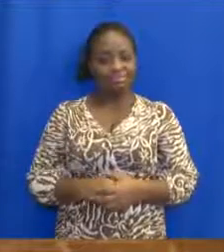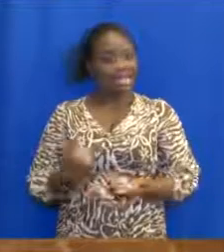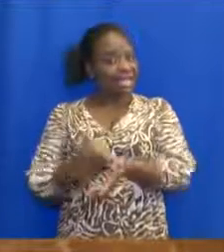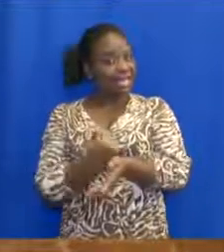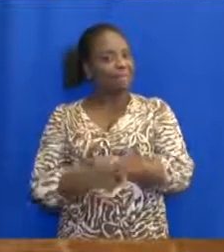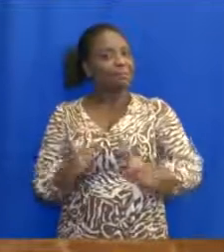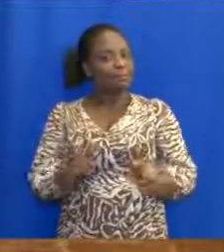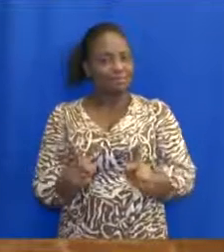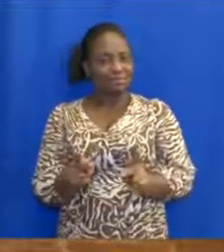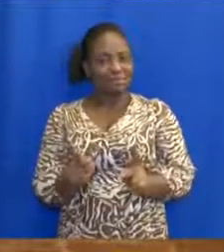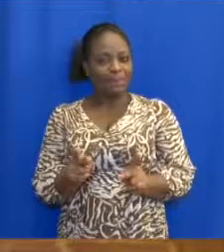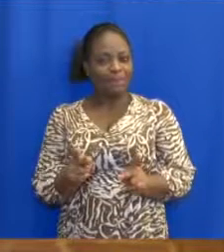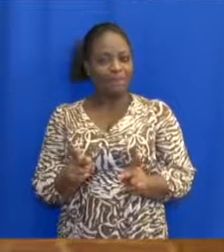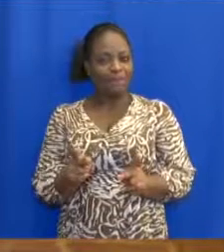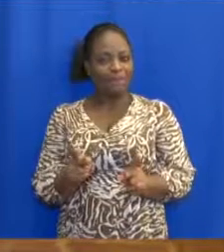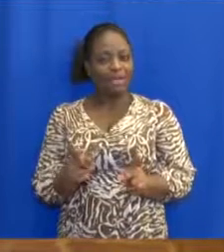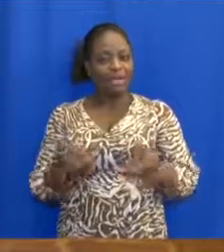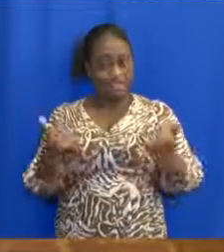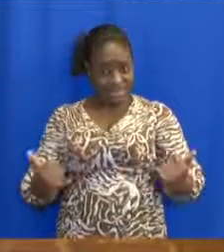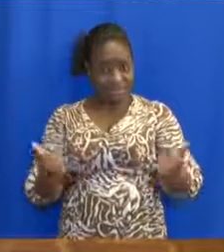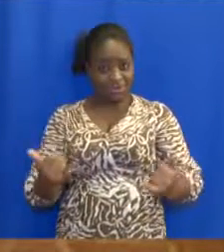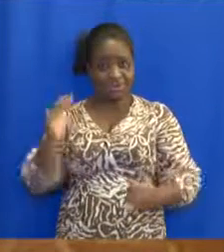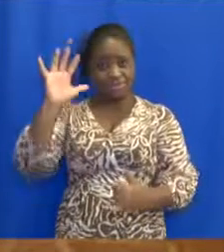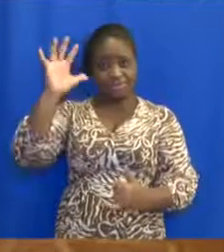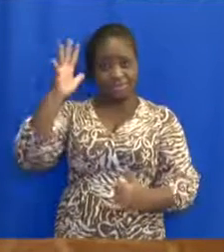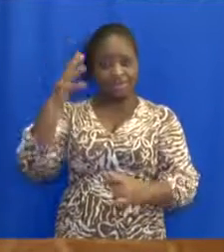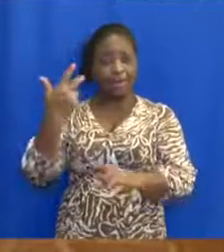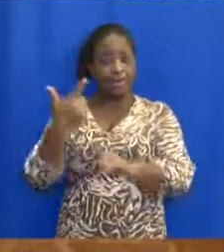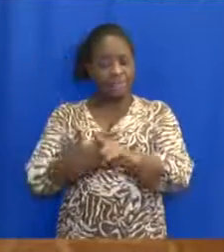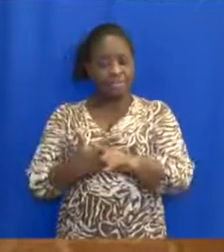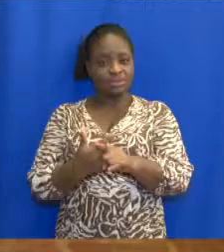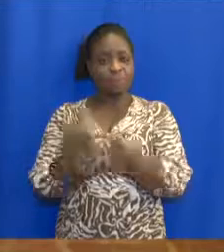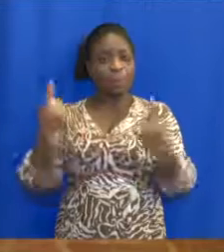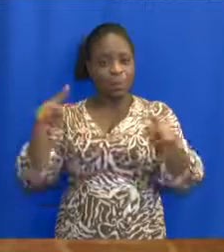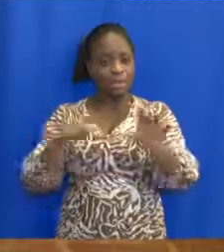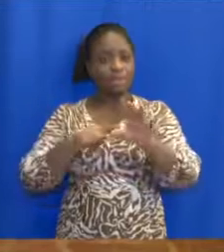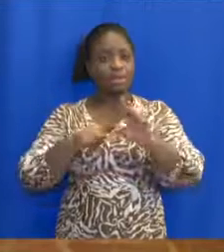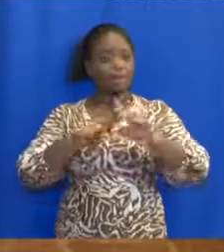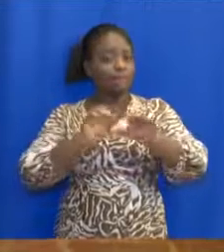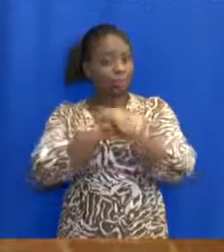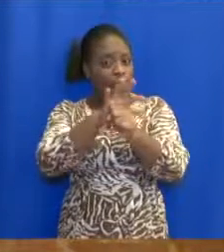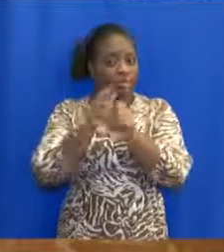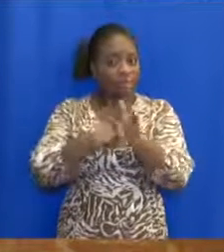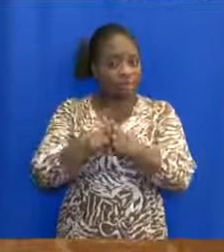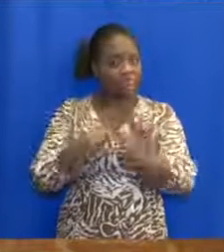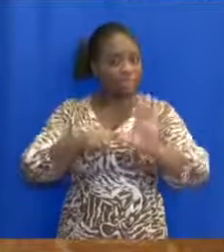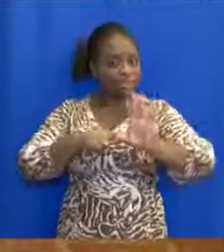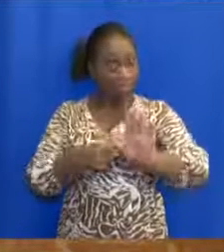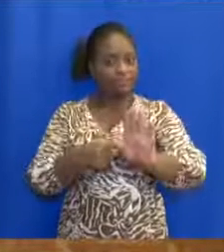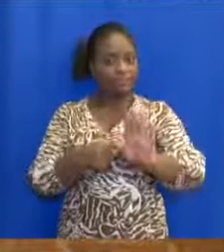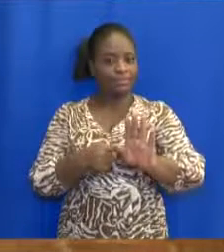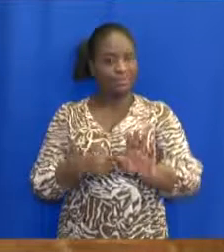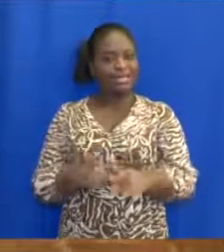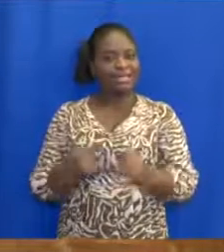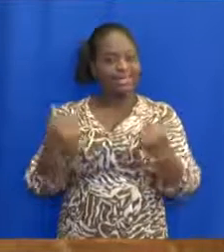Fellow Ghanaians, we are in the 5th month of the outbreak of COVID-19 on our shores.